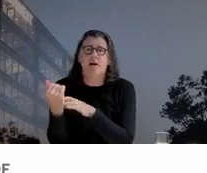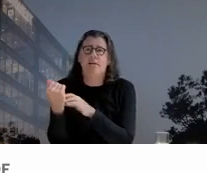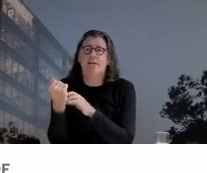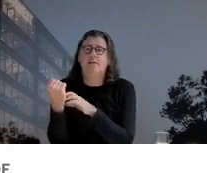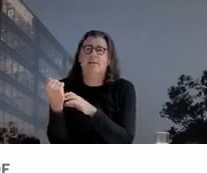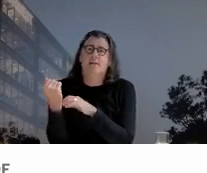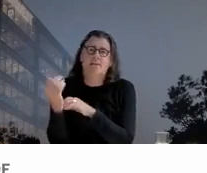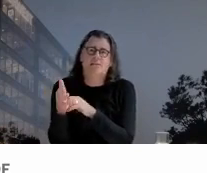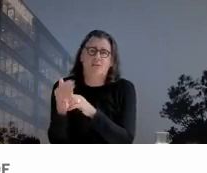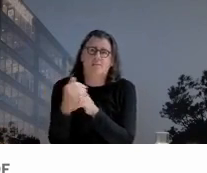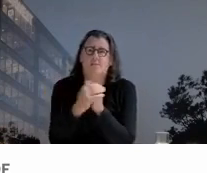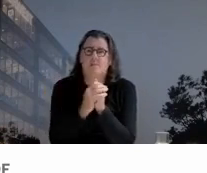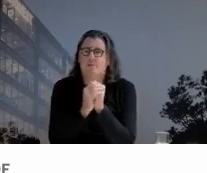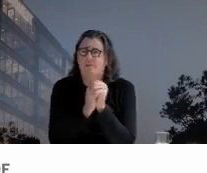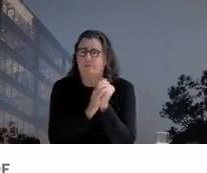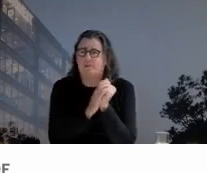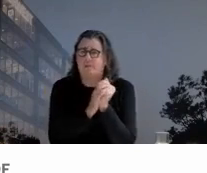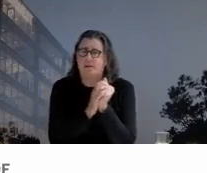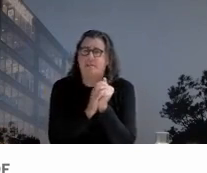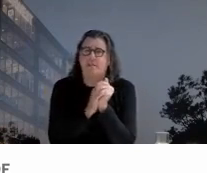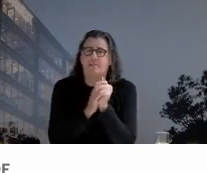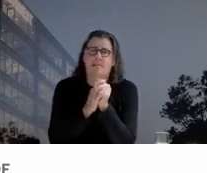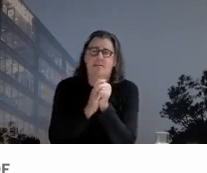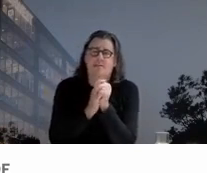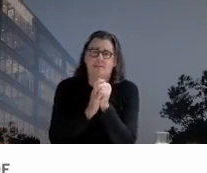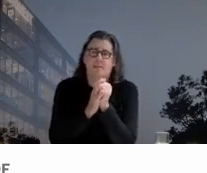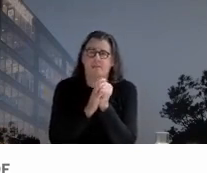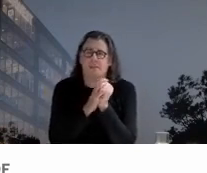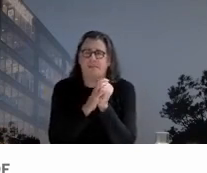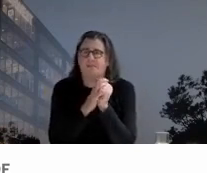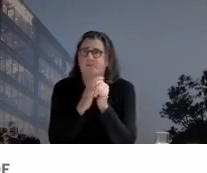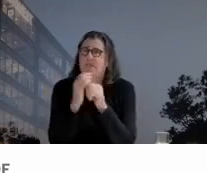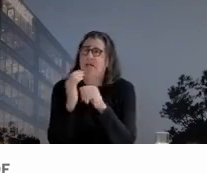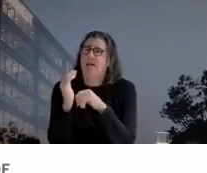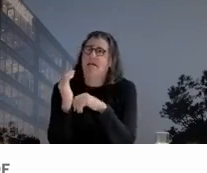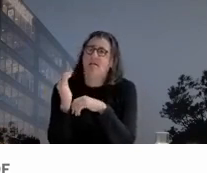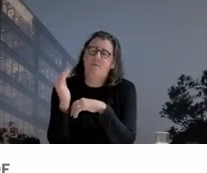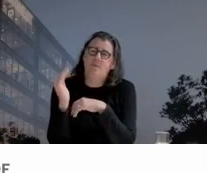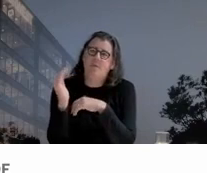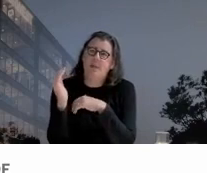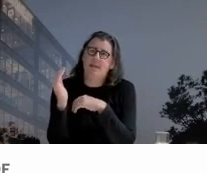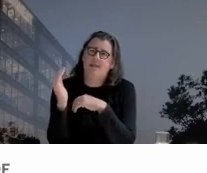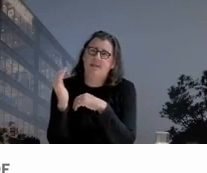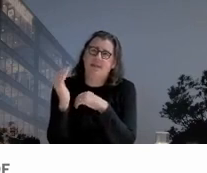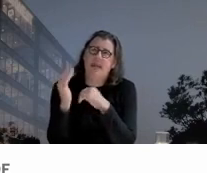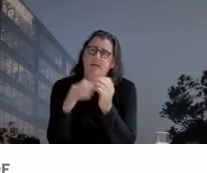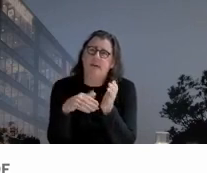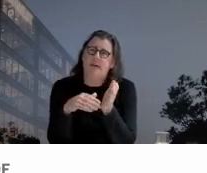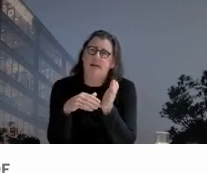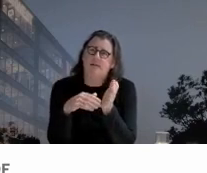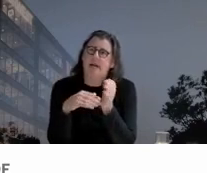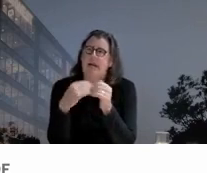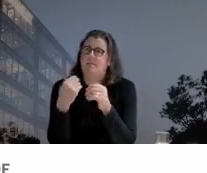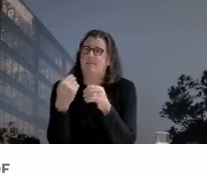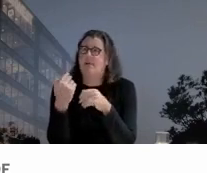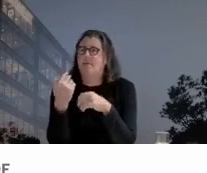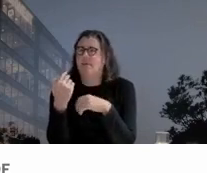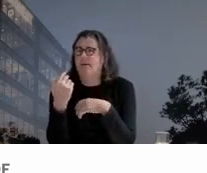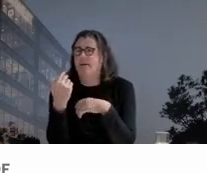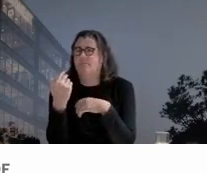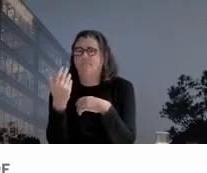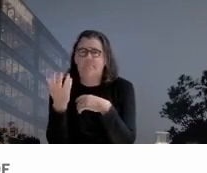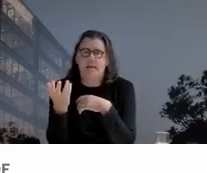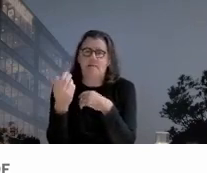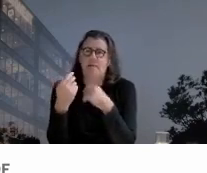layer in behind it, it's jumped to 390 kilos of CO2. If we replace the outer layer of glass